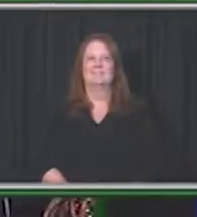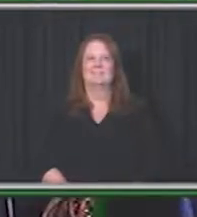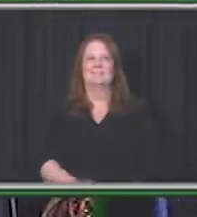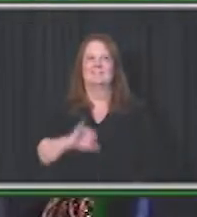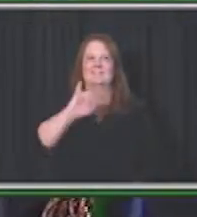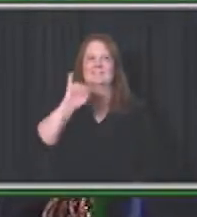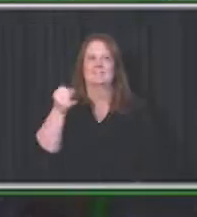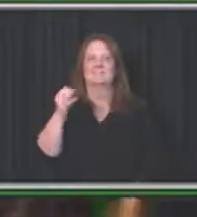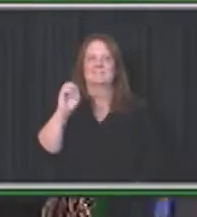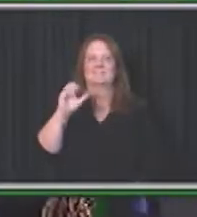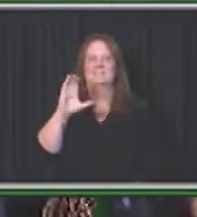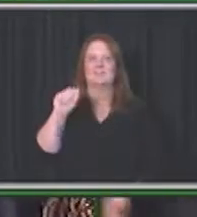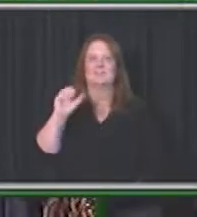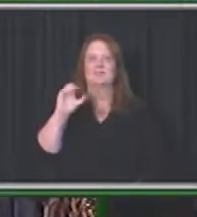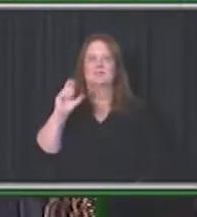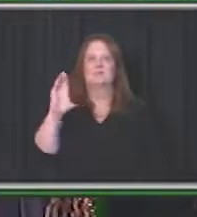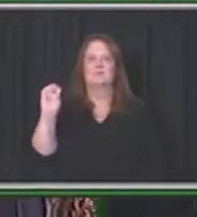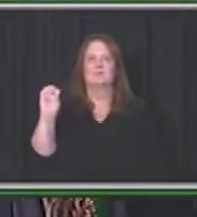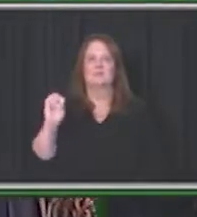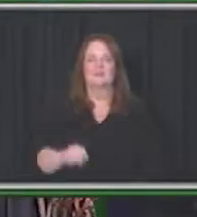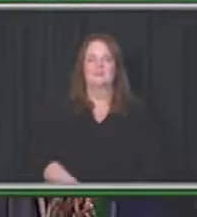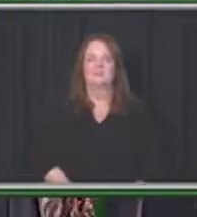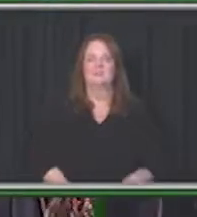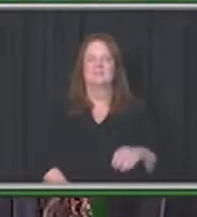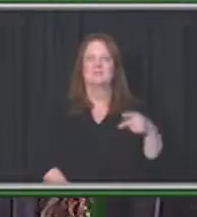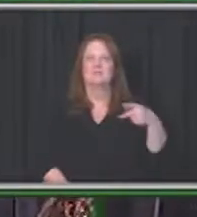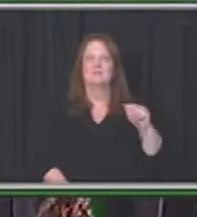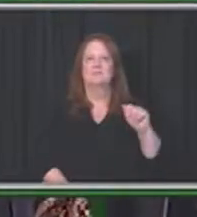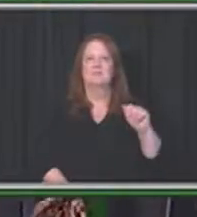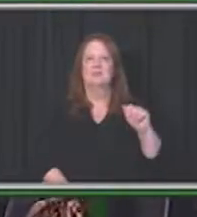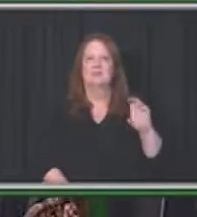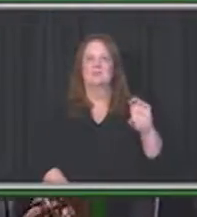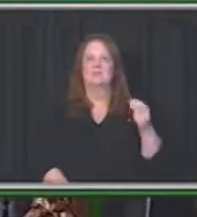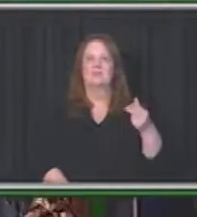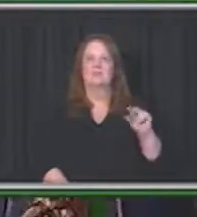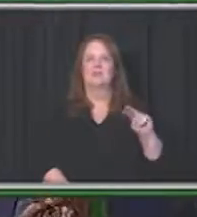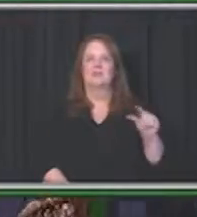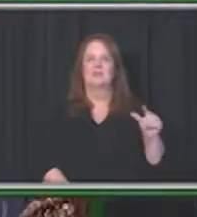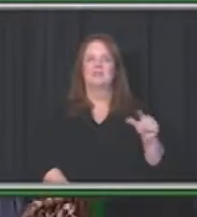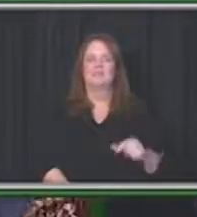Just Karen Kaur. Kia Ching.